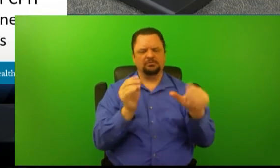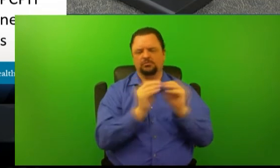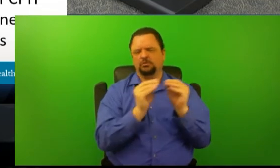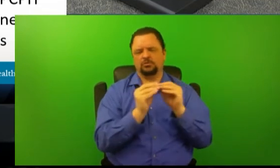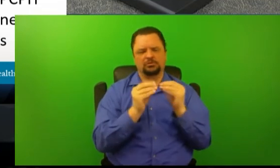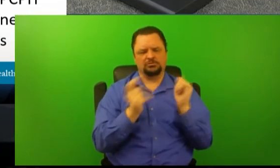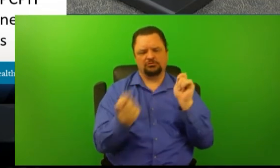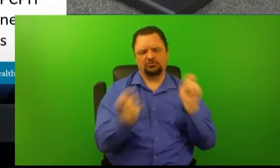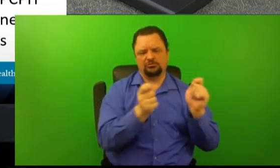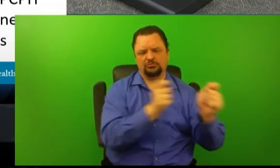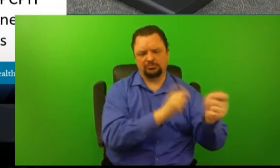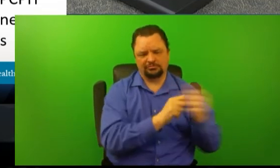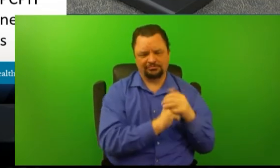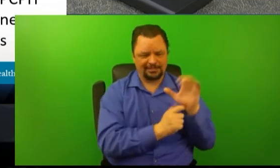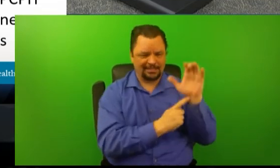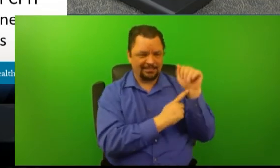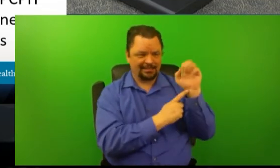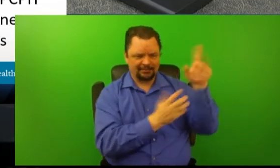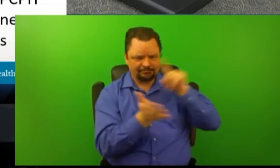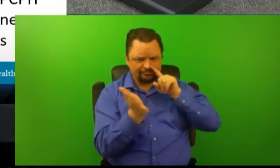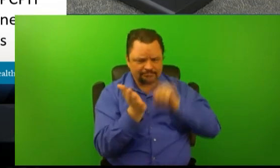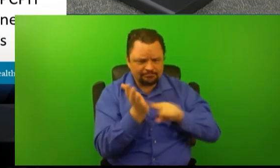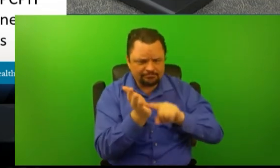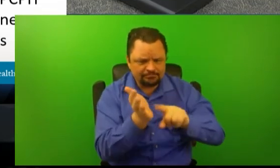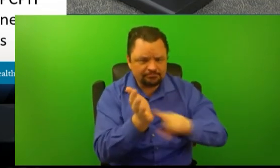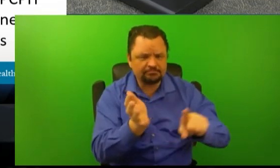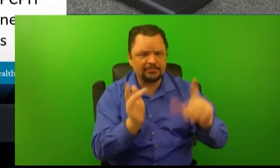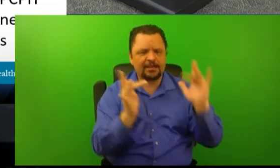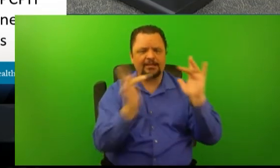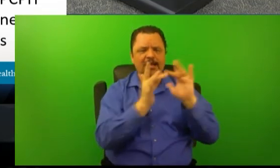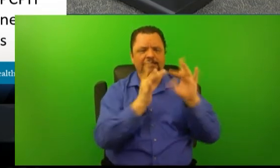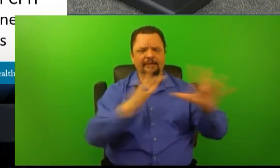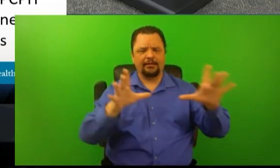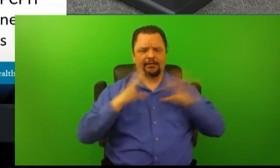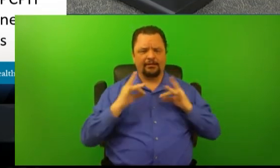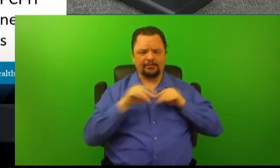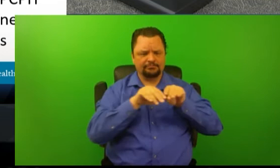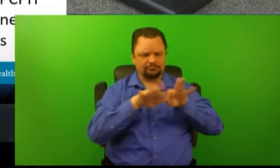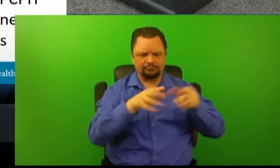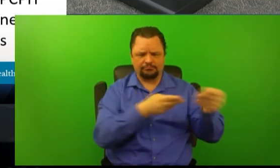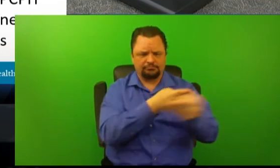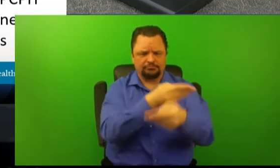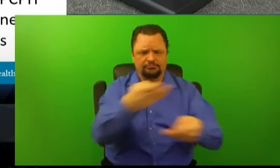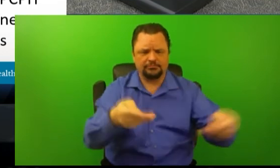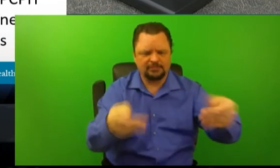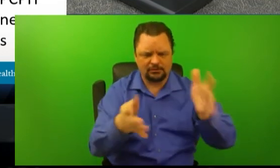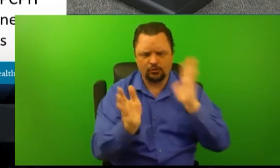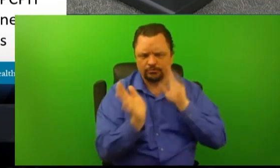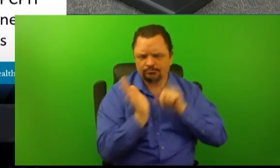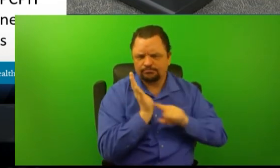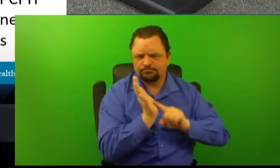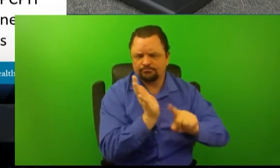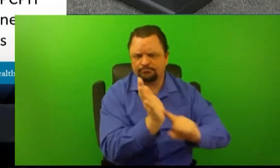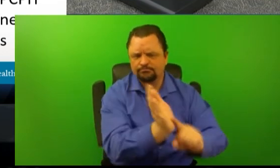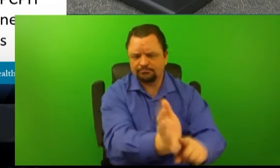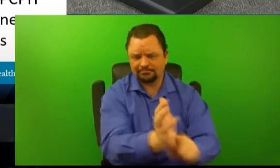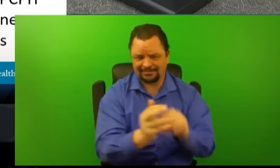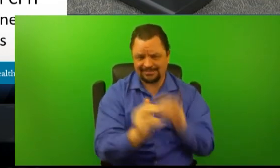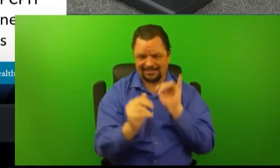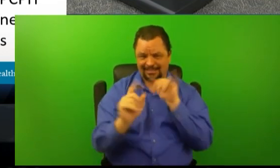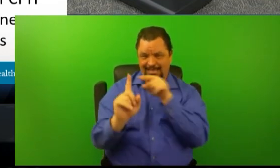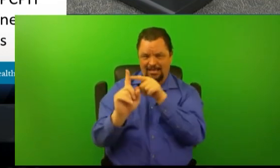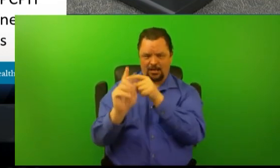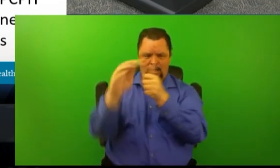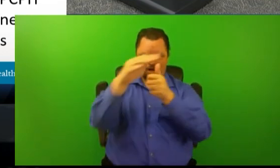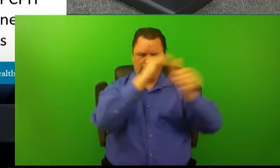will also be changing. In terms of that is going to come back under the umbrella of public health. We will work closely with our school